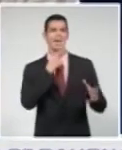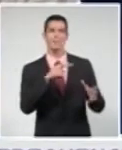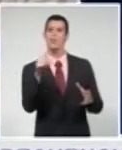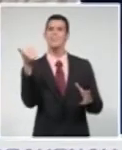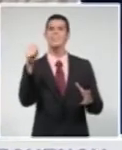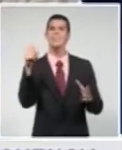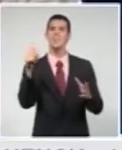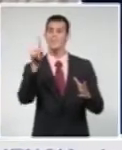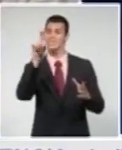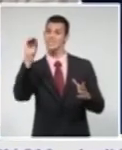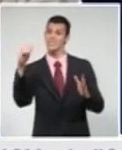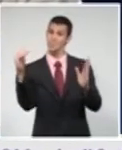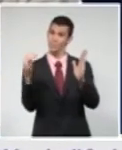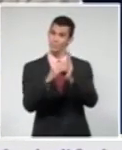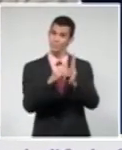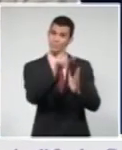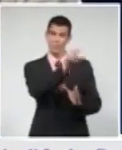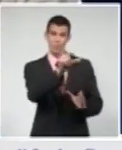3.38%.